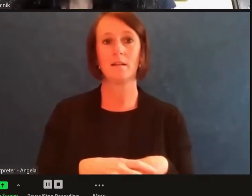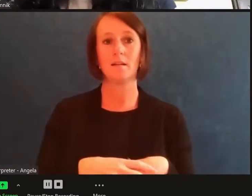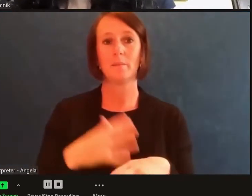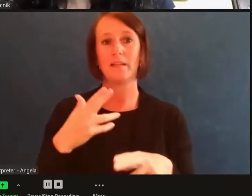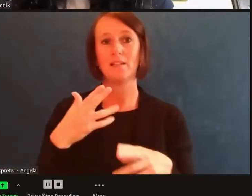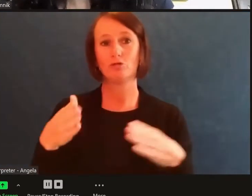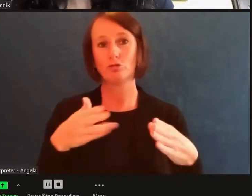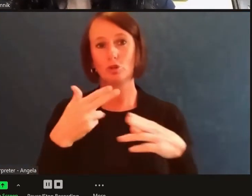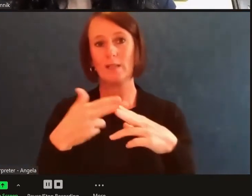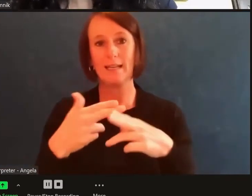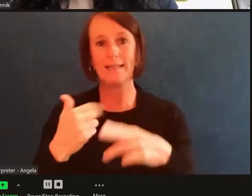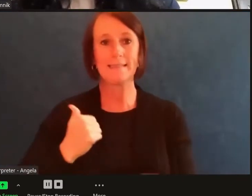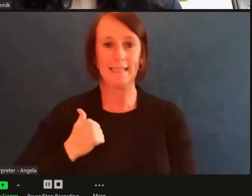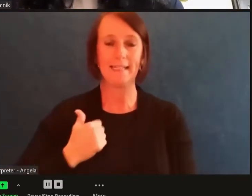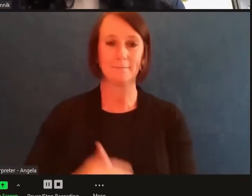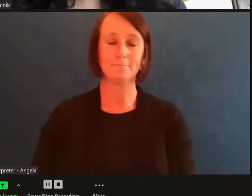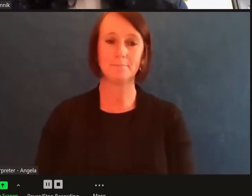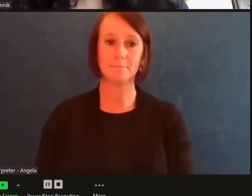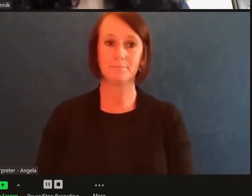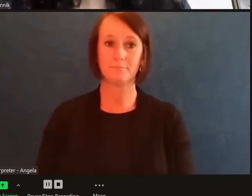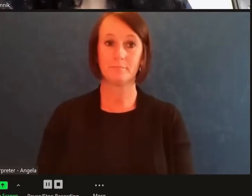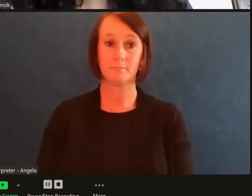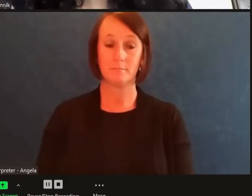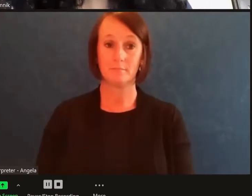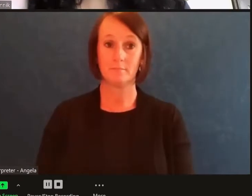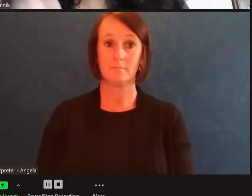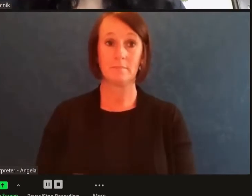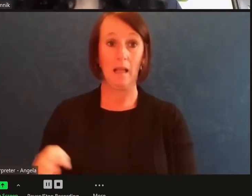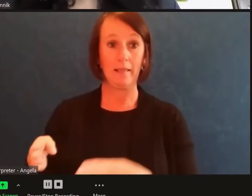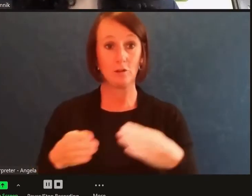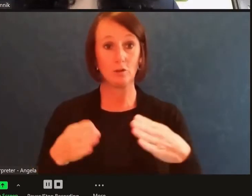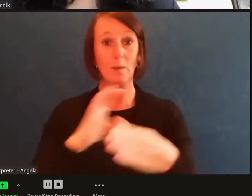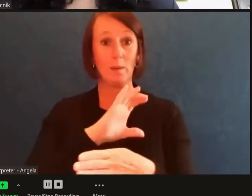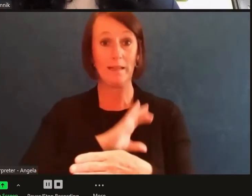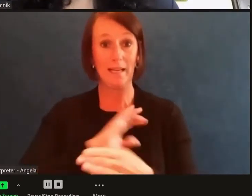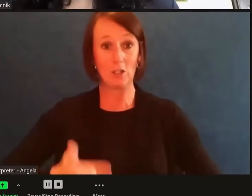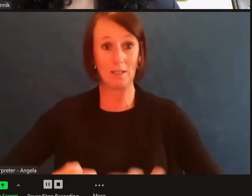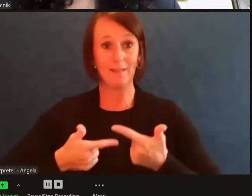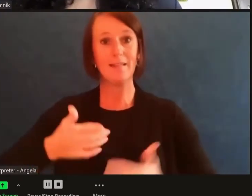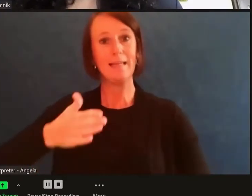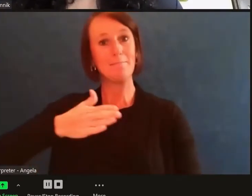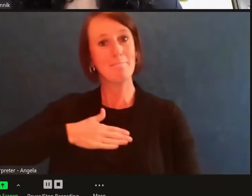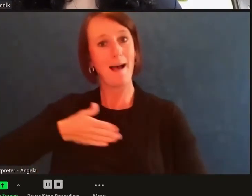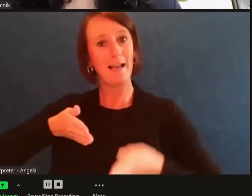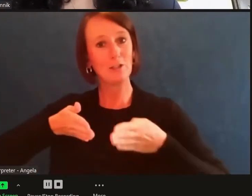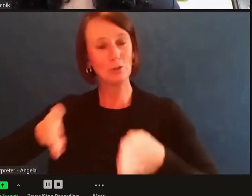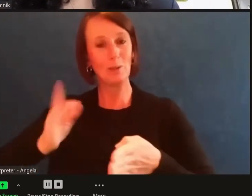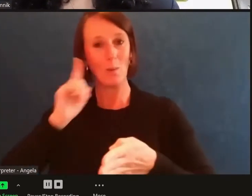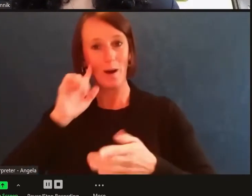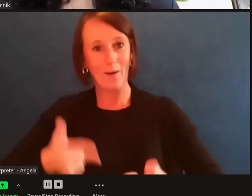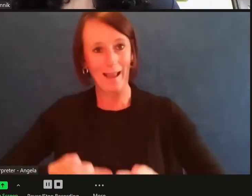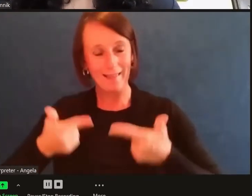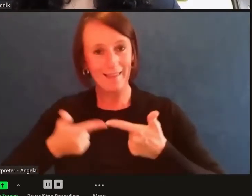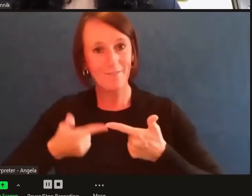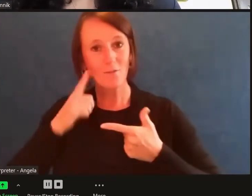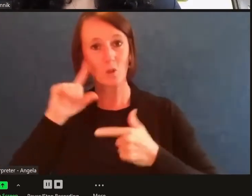is Canadian. The street where the young character lives is my street where I lived for 20 years and raised my